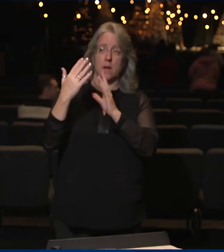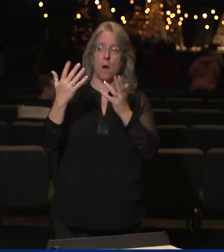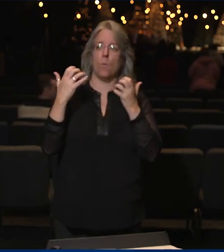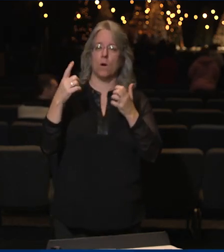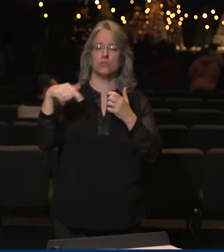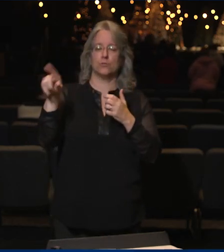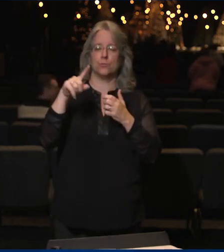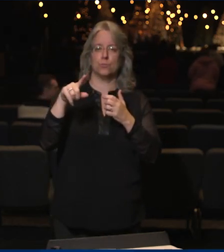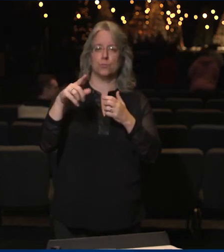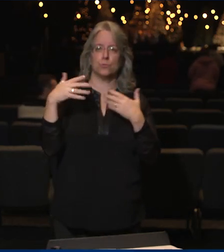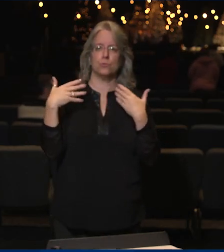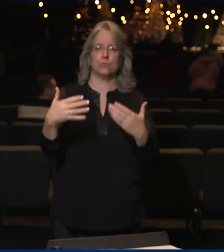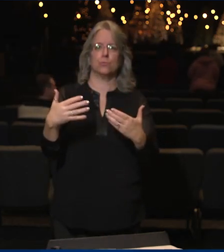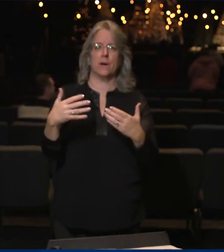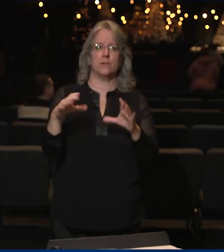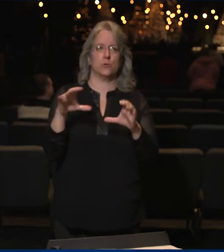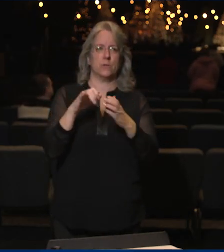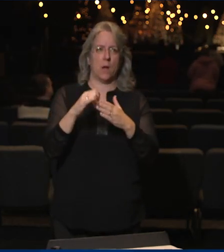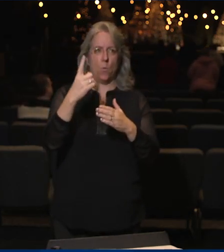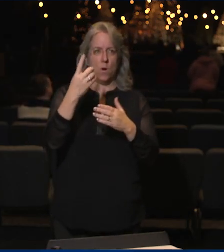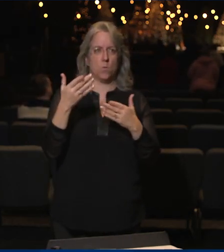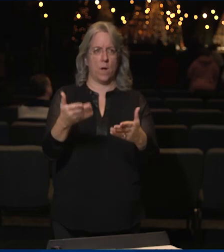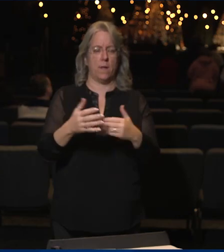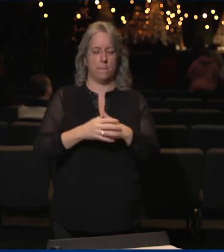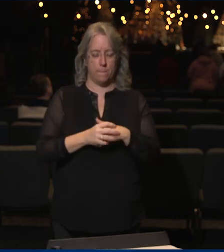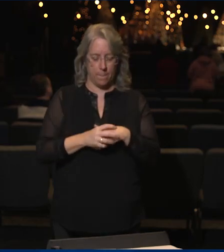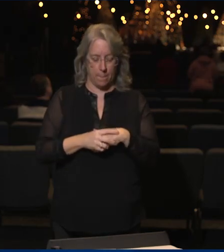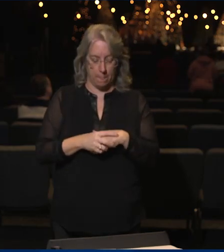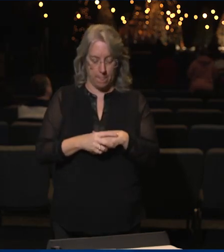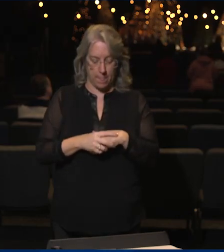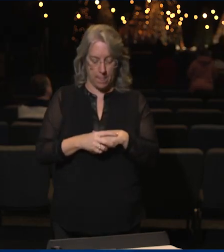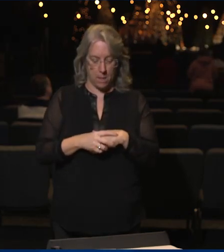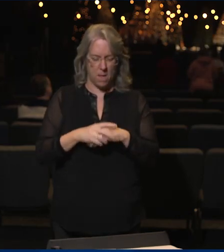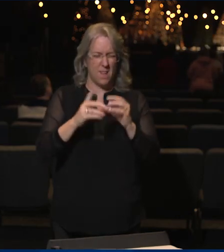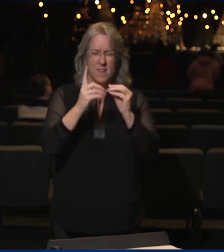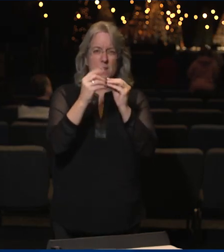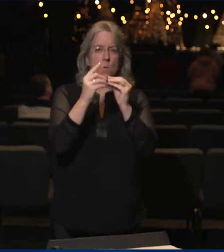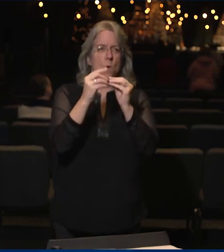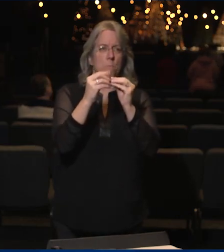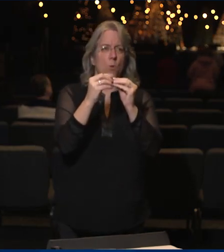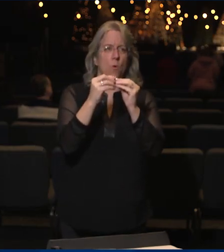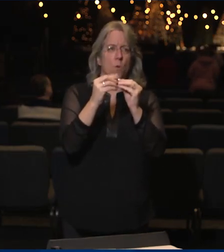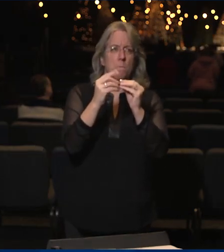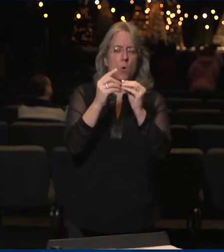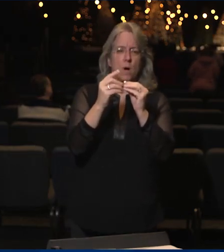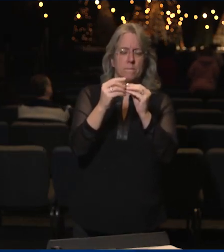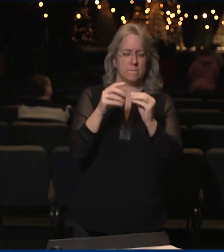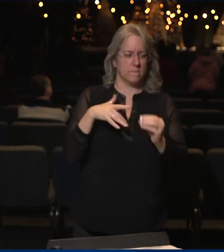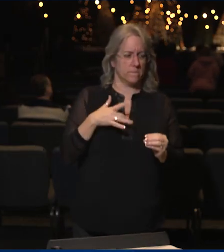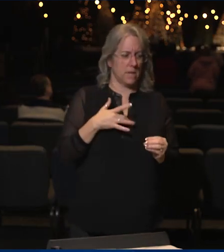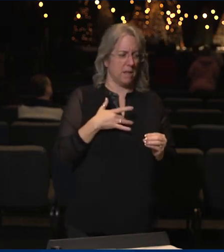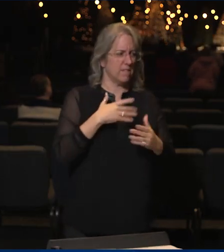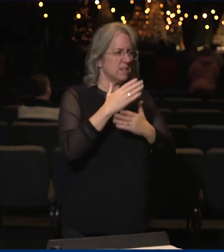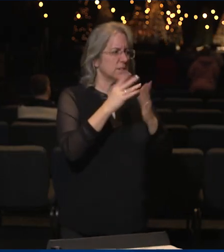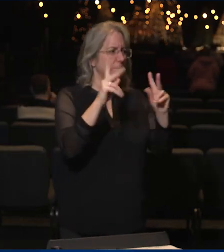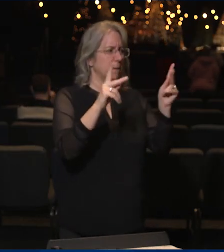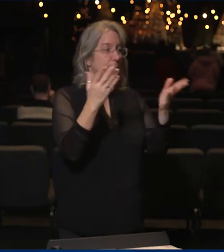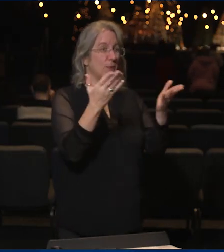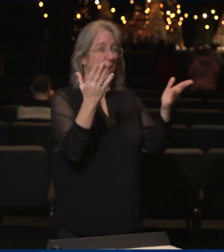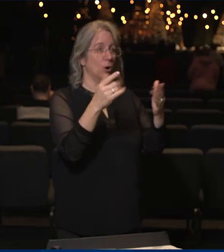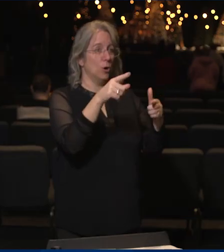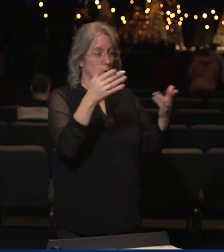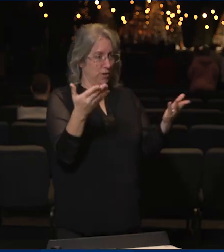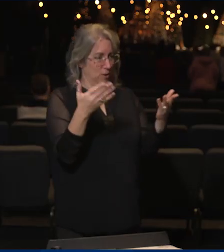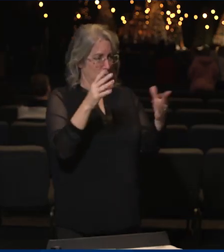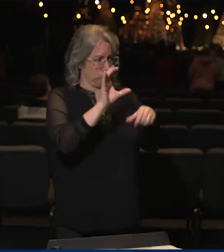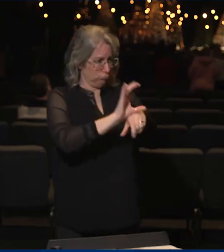of those ways as we close. Oh, and just one more thing. I feel like there's a couple of folks here, and you've been coming to church for quite some time, and you've